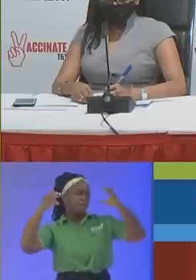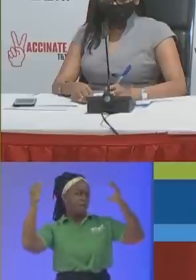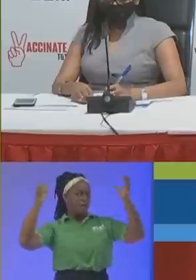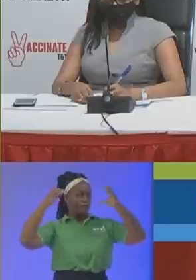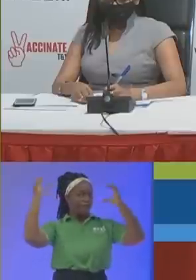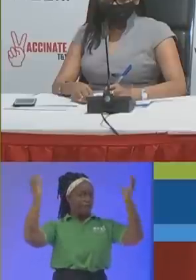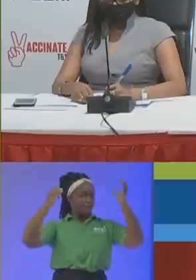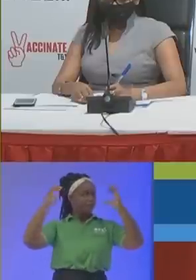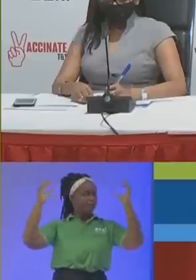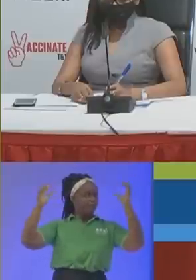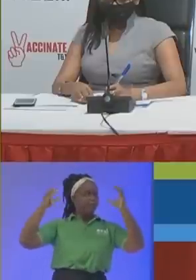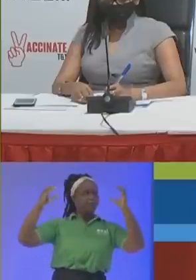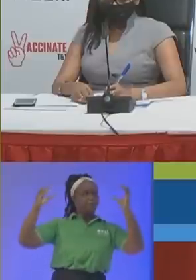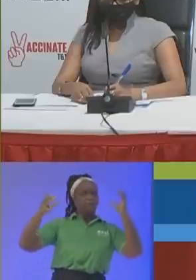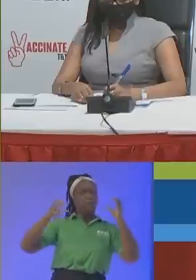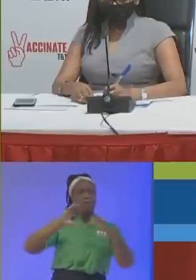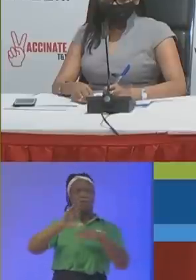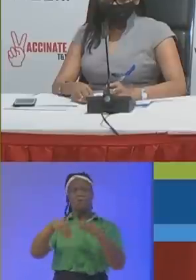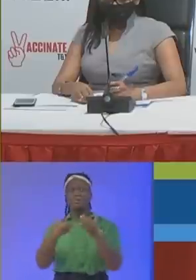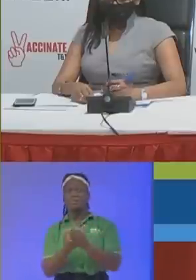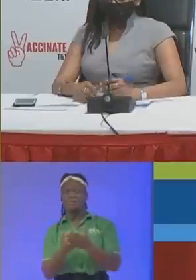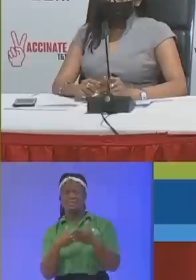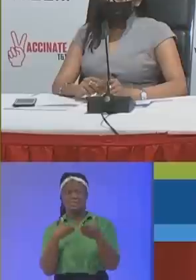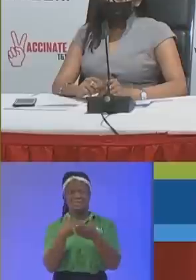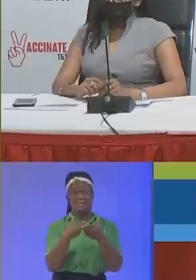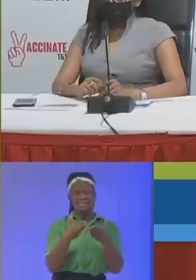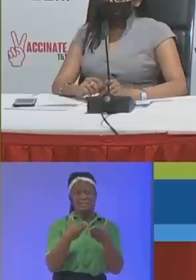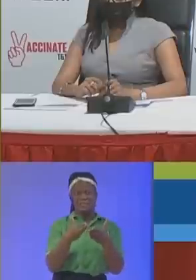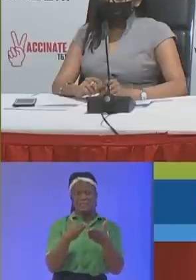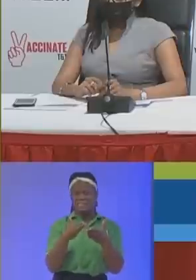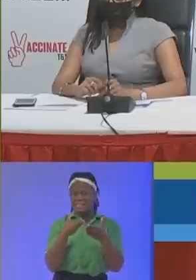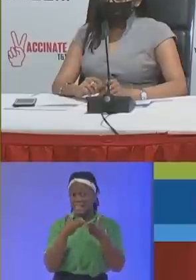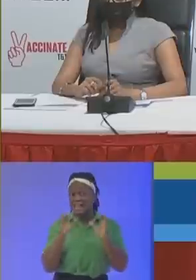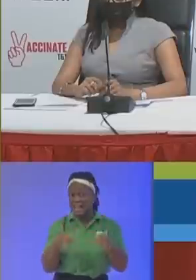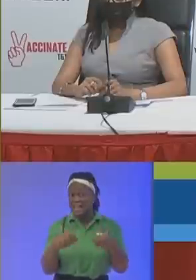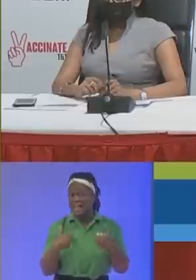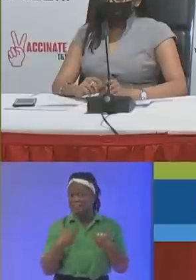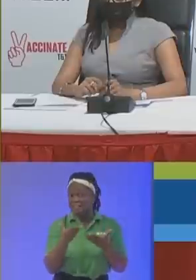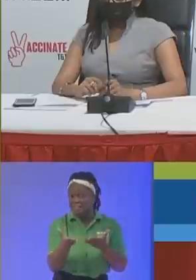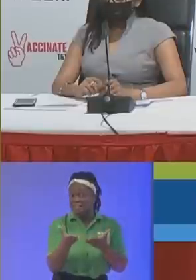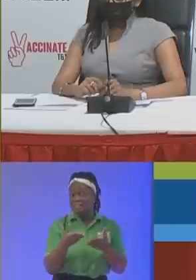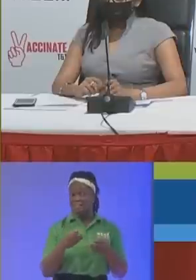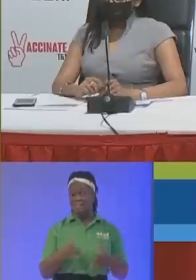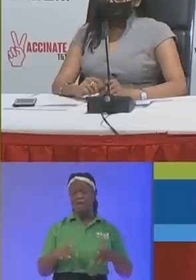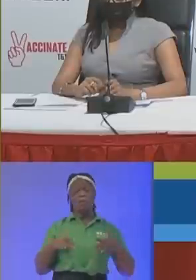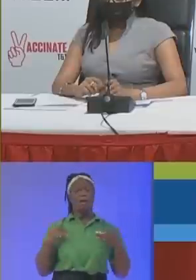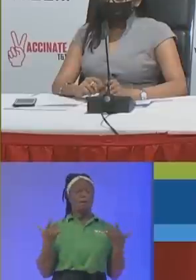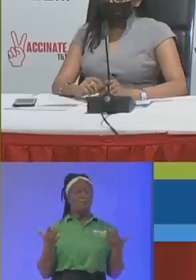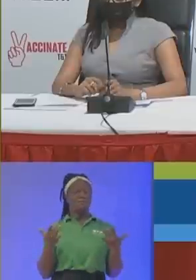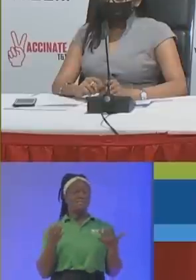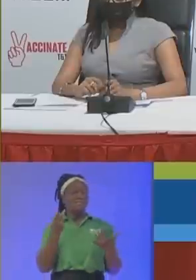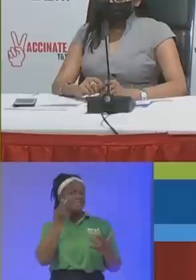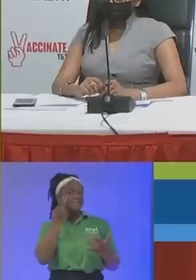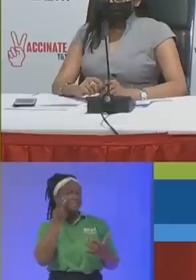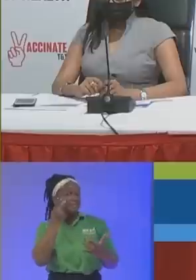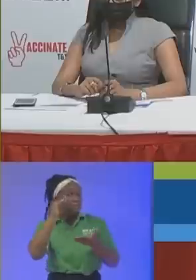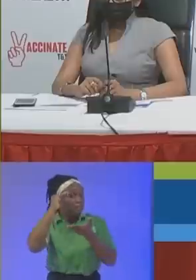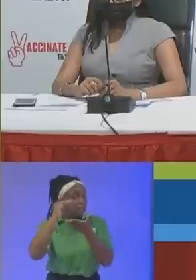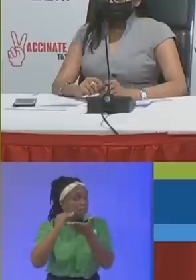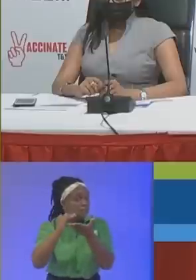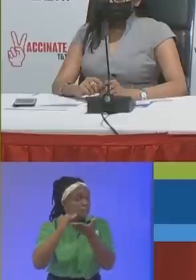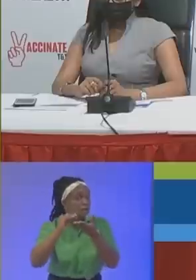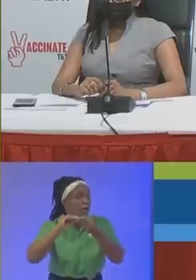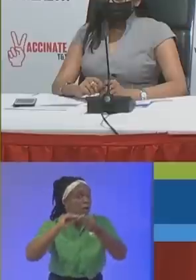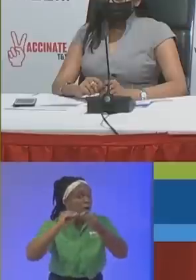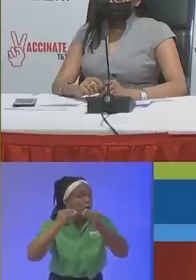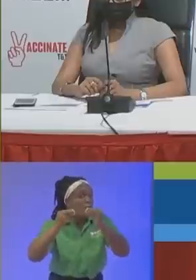this point to have it, given that we are noting this decrease in numbers, the hospitals being eased up, you know, the Point